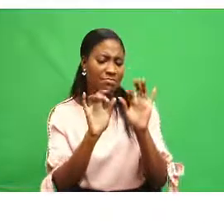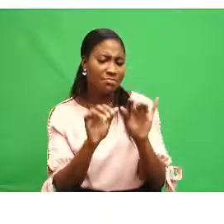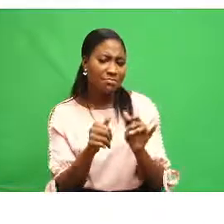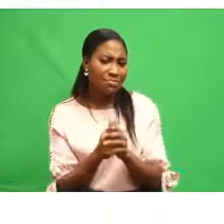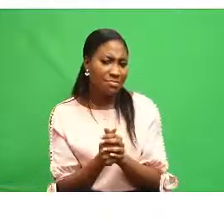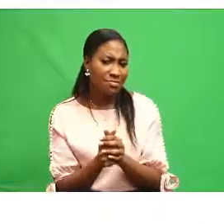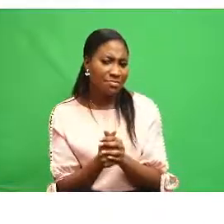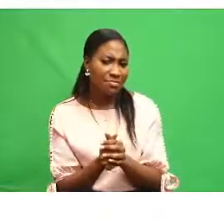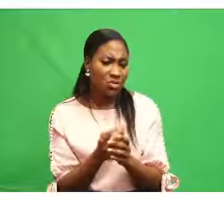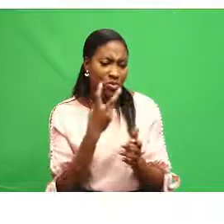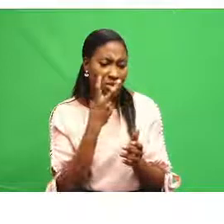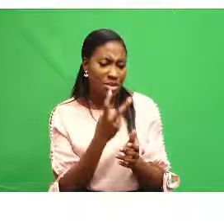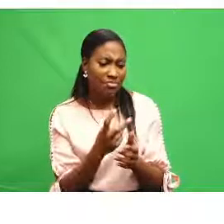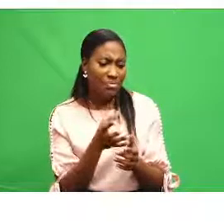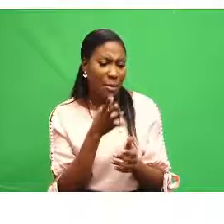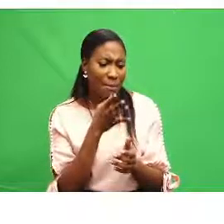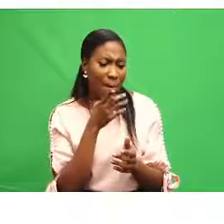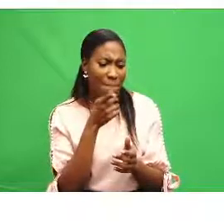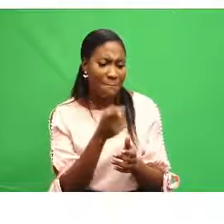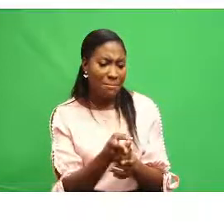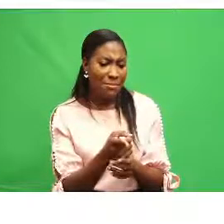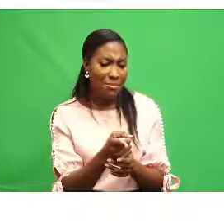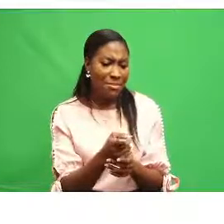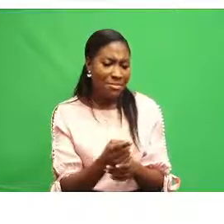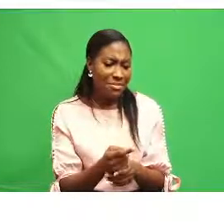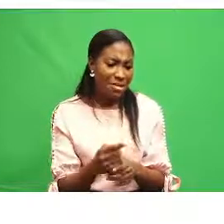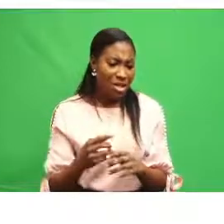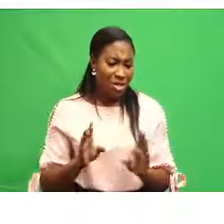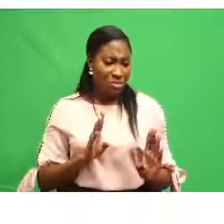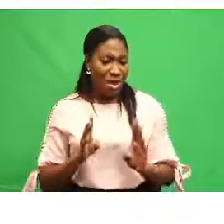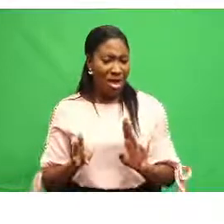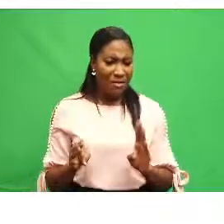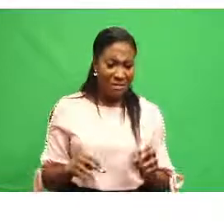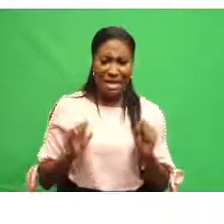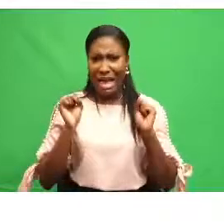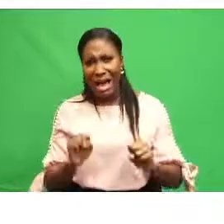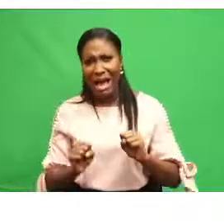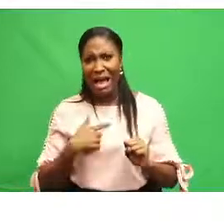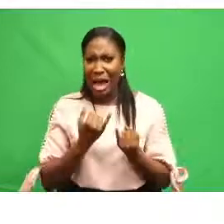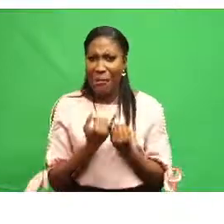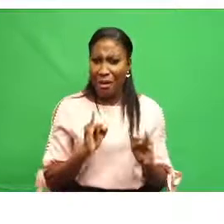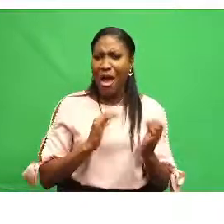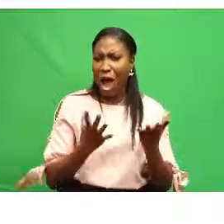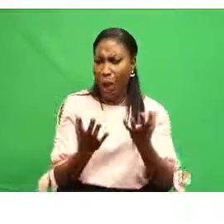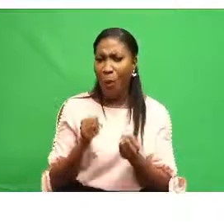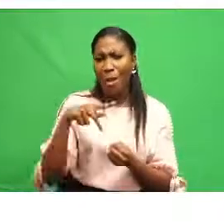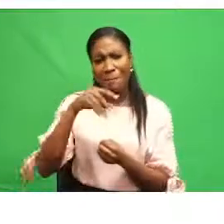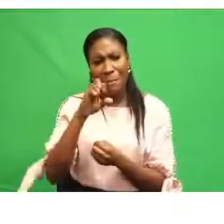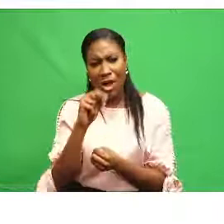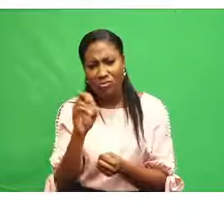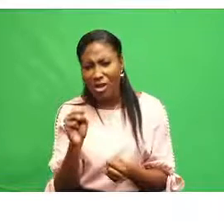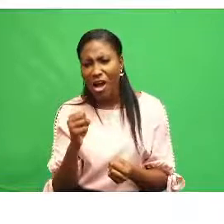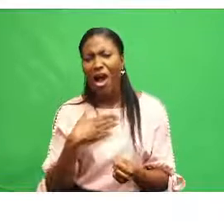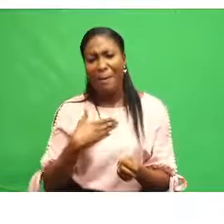if mommy is speaking confidently, if she's fluent, if she seems to be